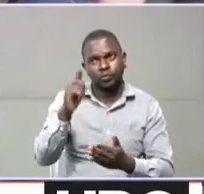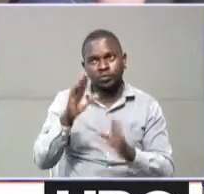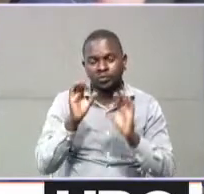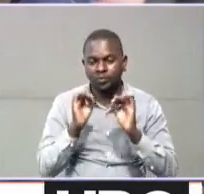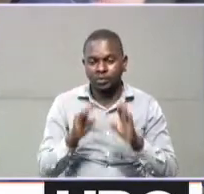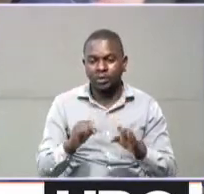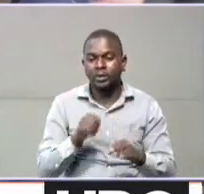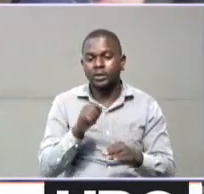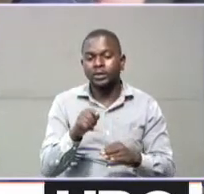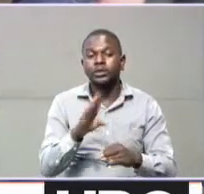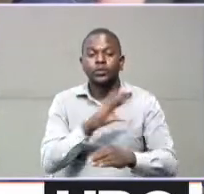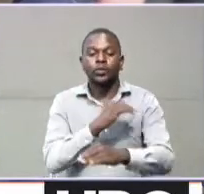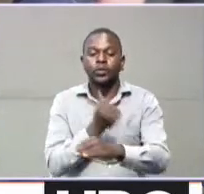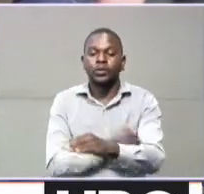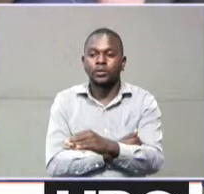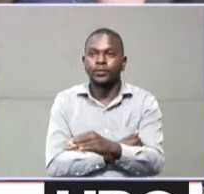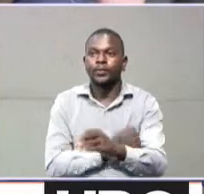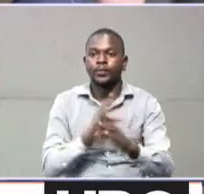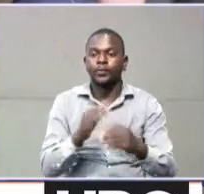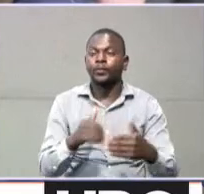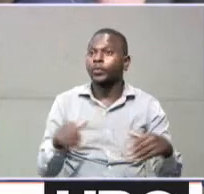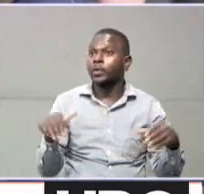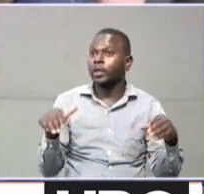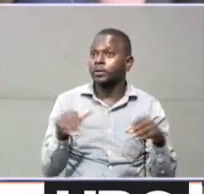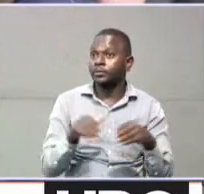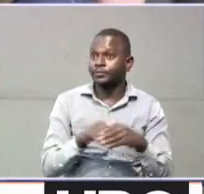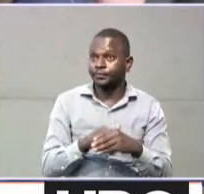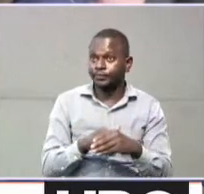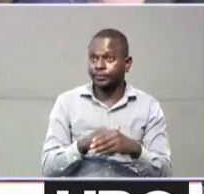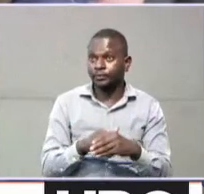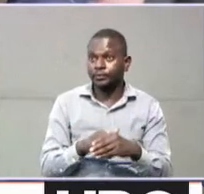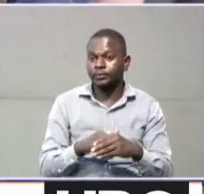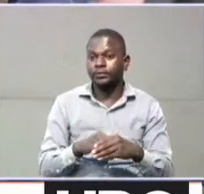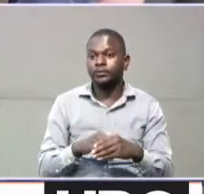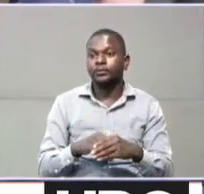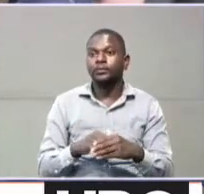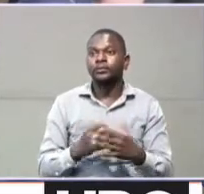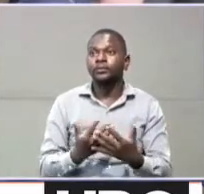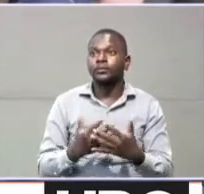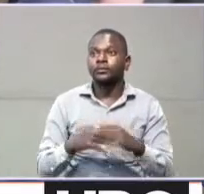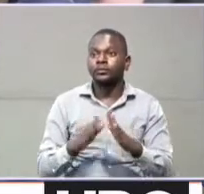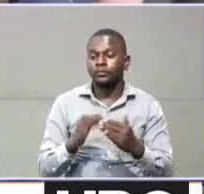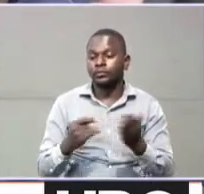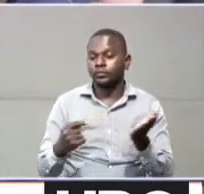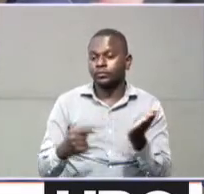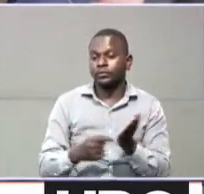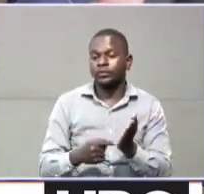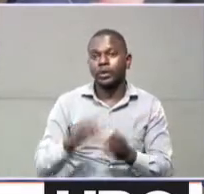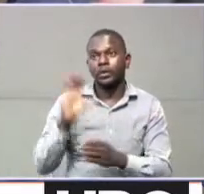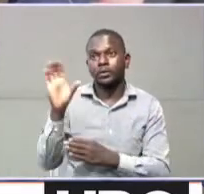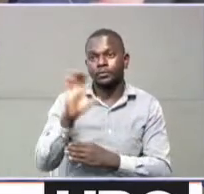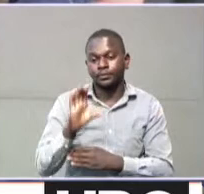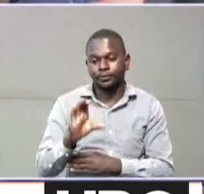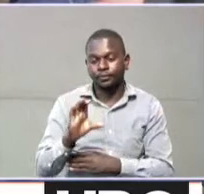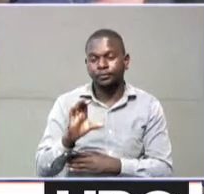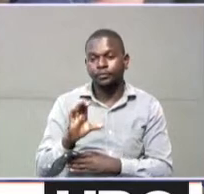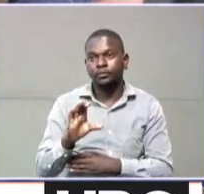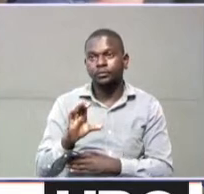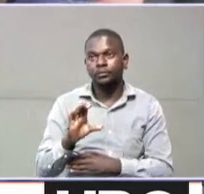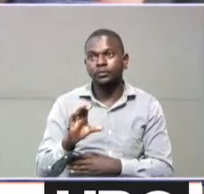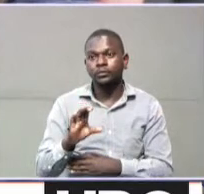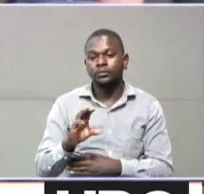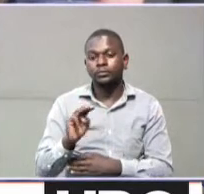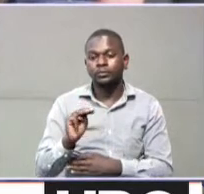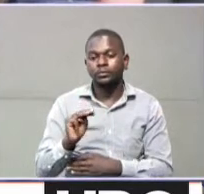this authority is a member of the entire interagency technical committee the